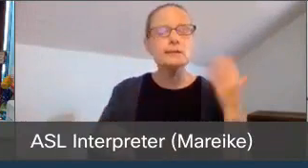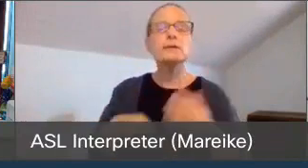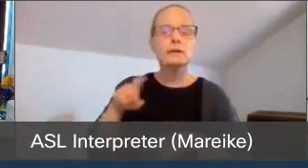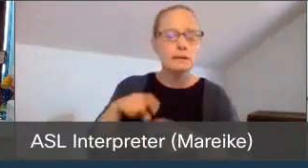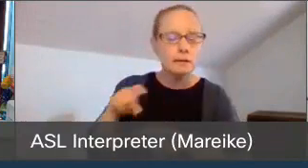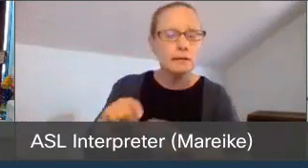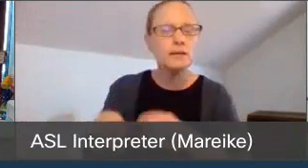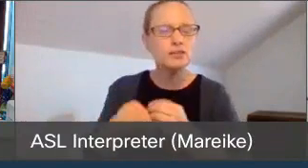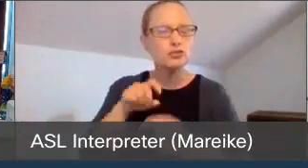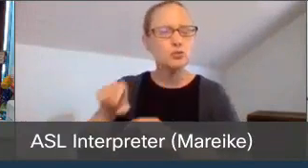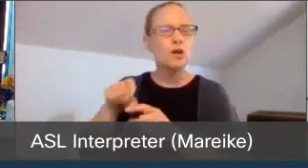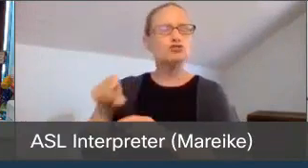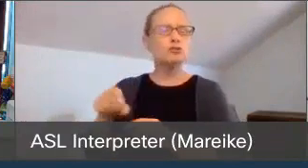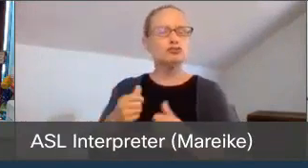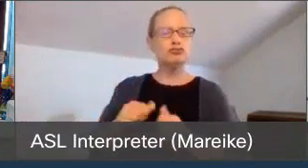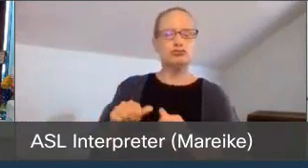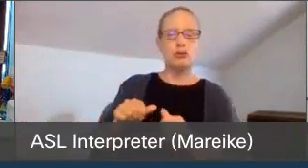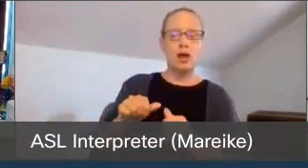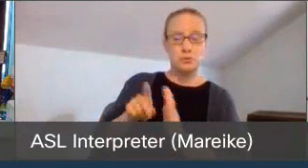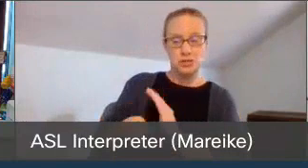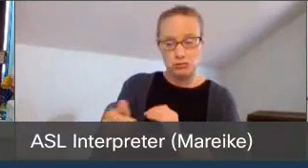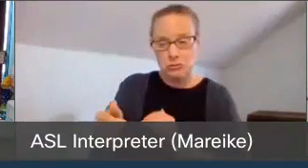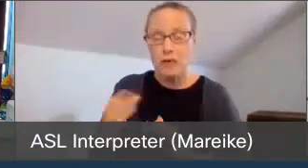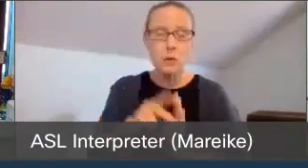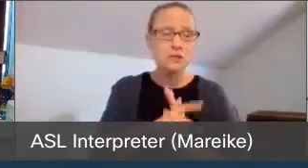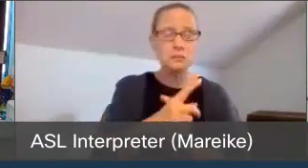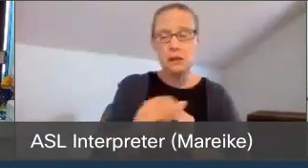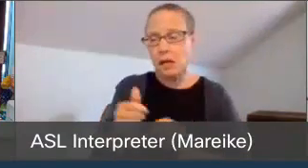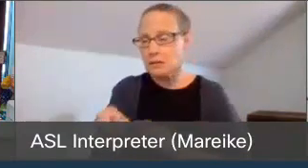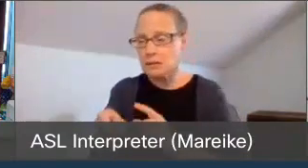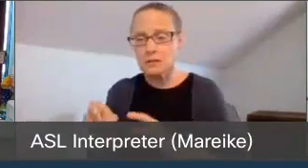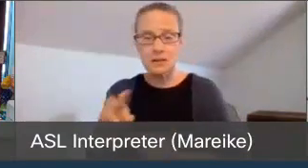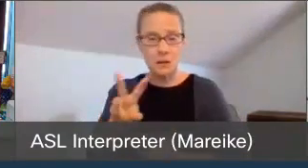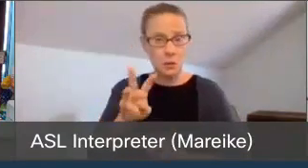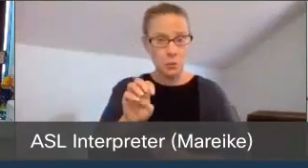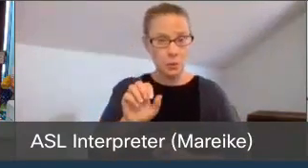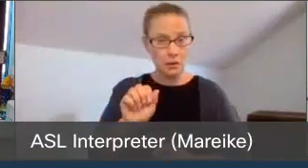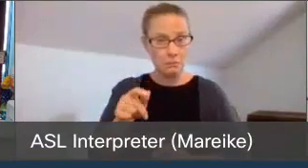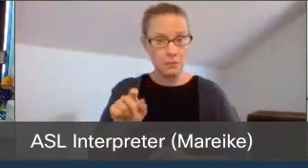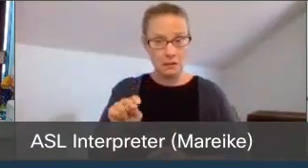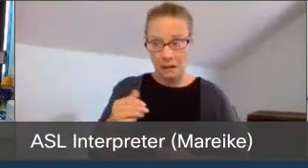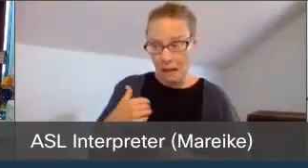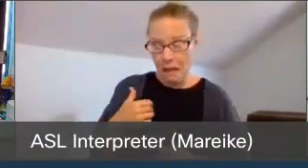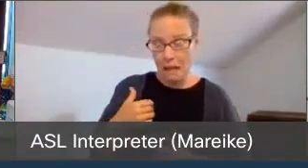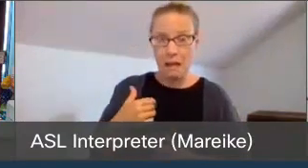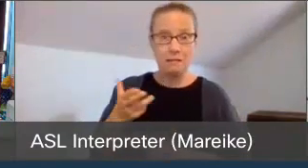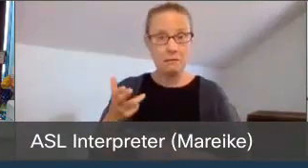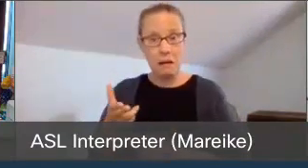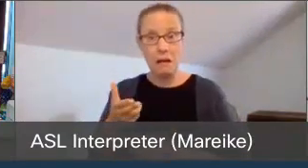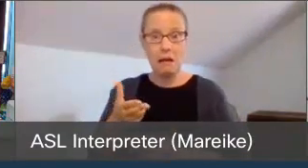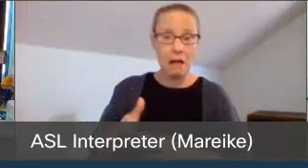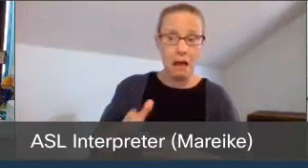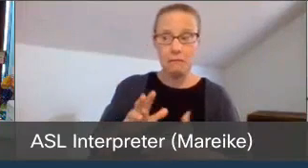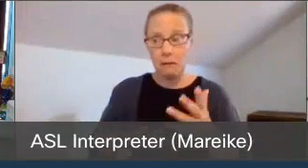ask these additional questions if they're attempting to kill themselves or anybody else, if there's any weapons involved, and then they'll especially ask if they're